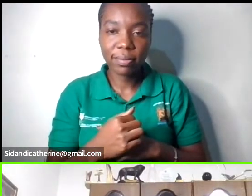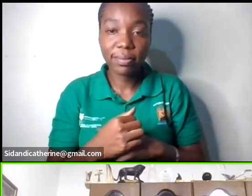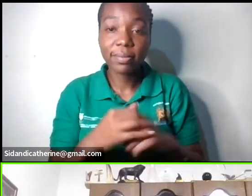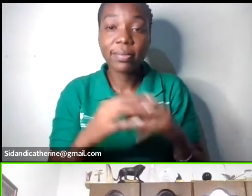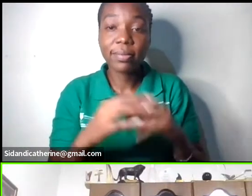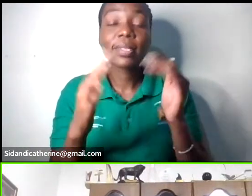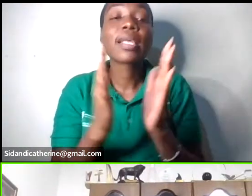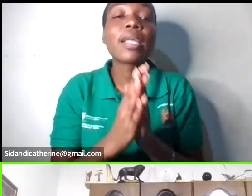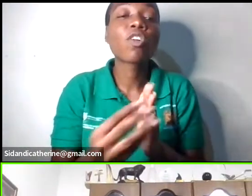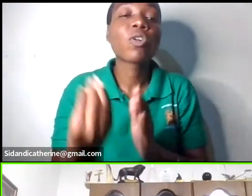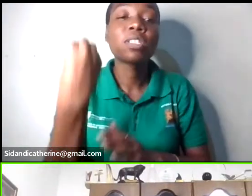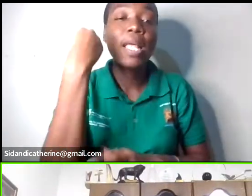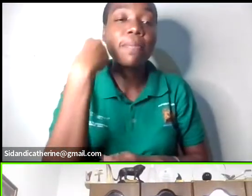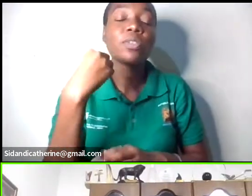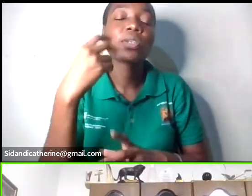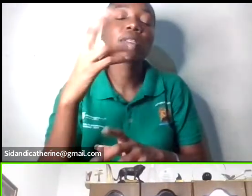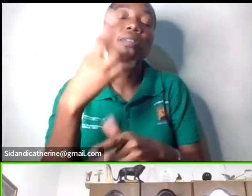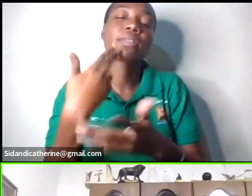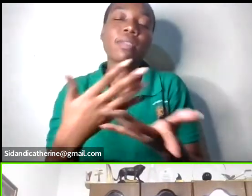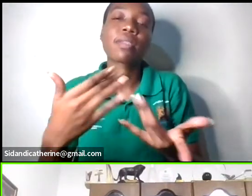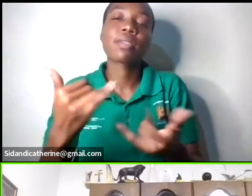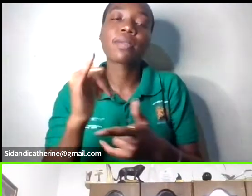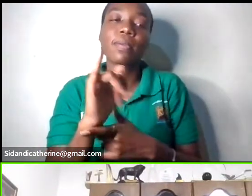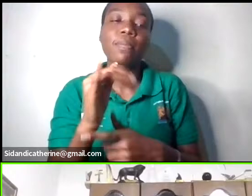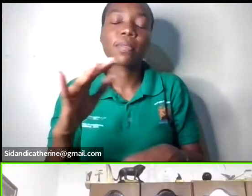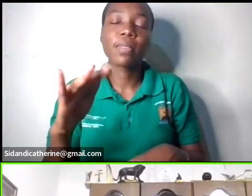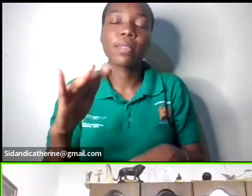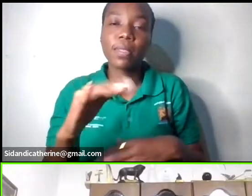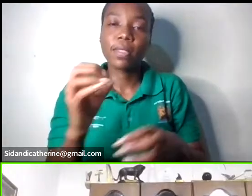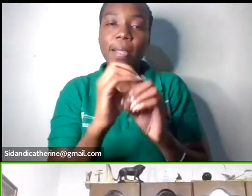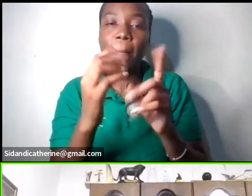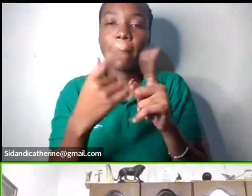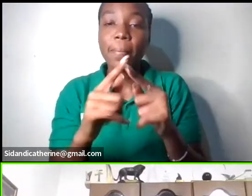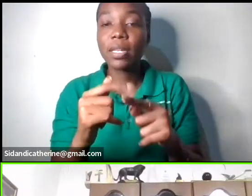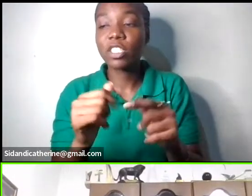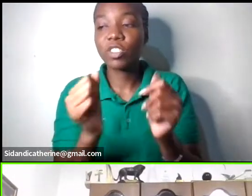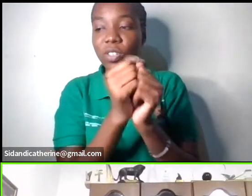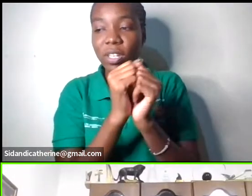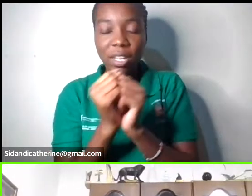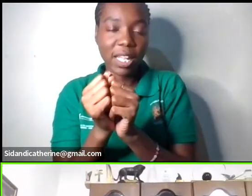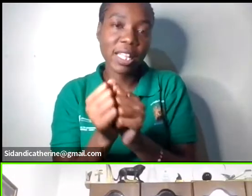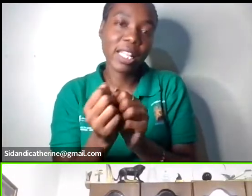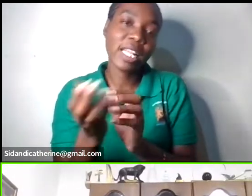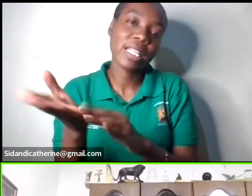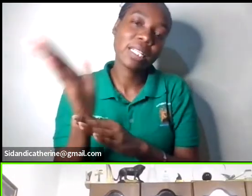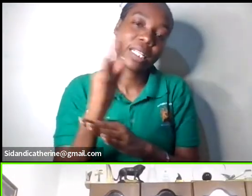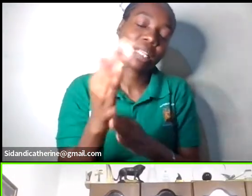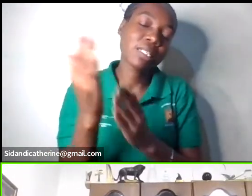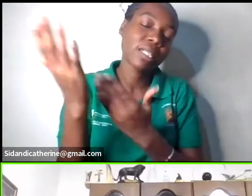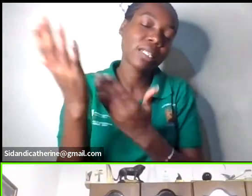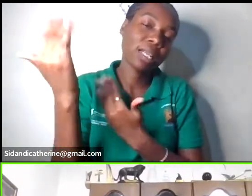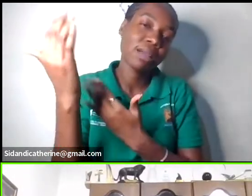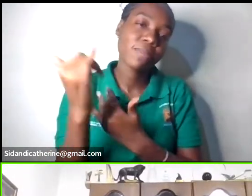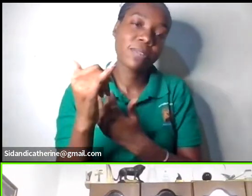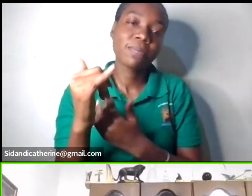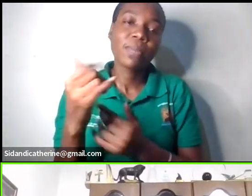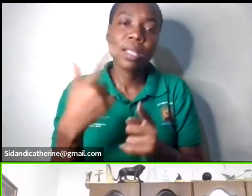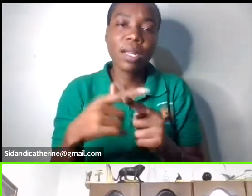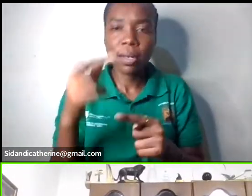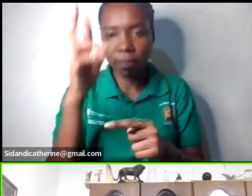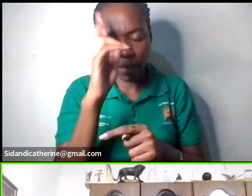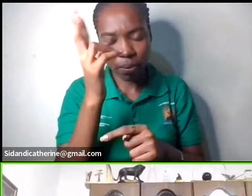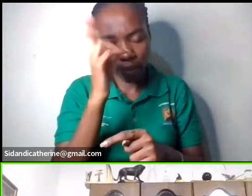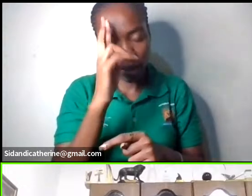consumption of that utility is not adequate to meet the returns that you expect. Remember, the private sector will go